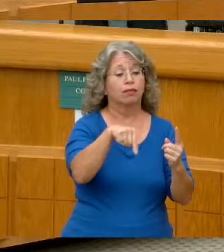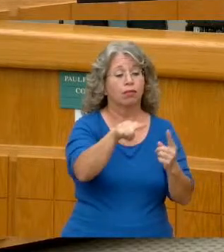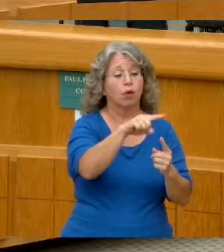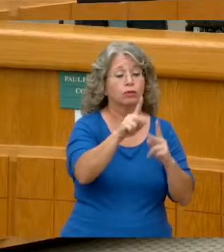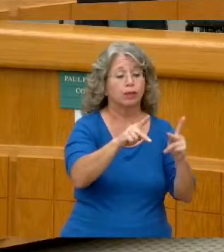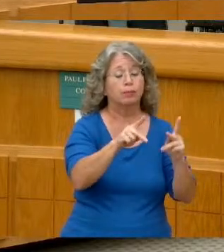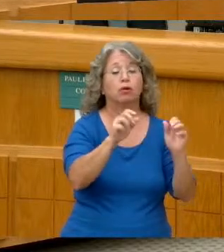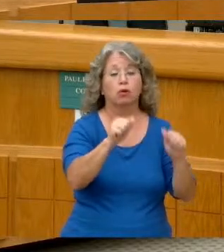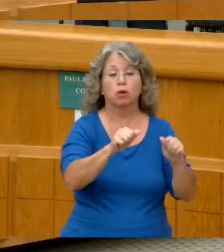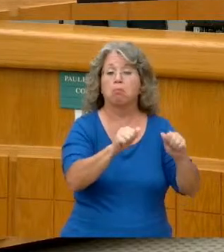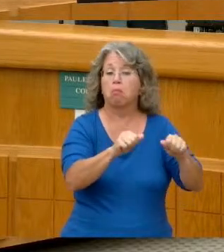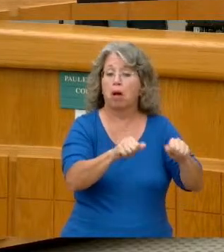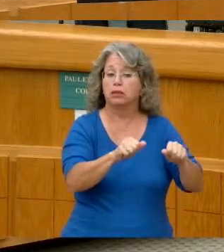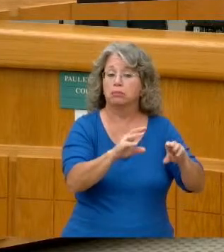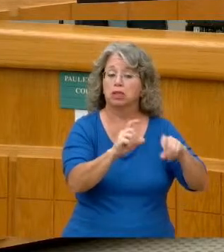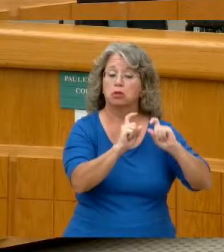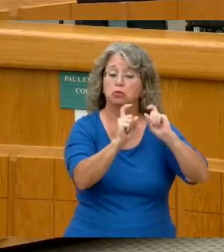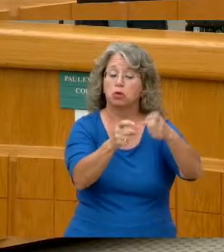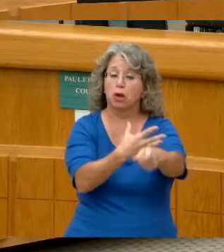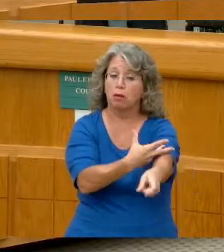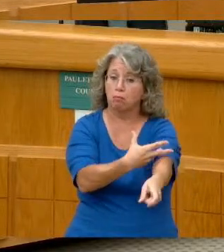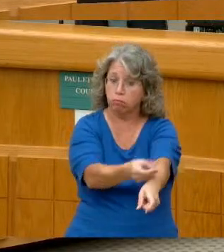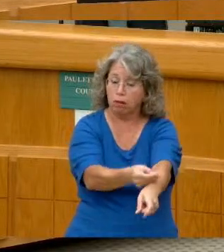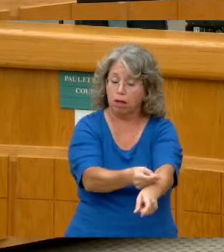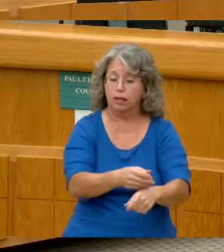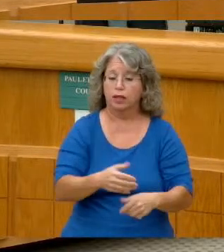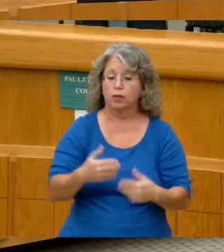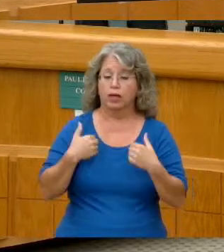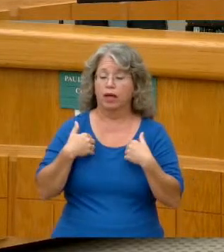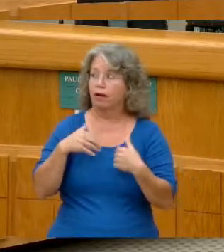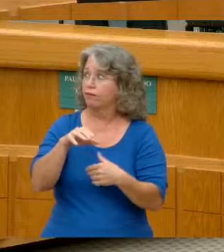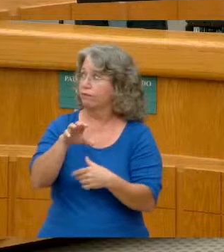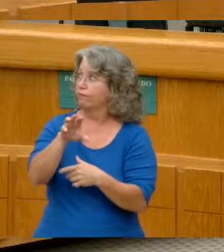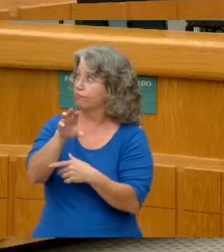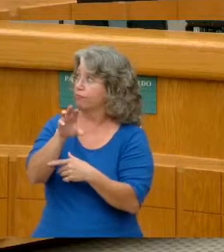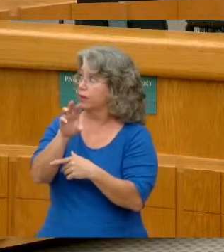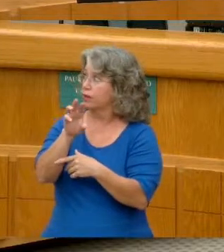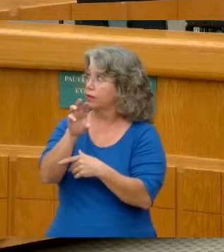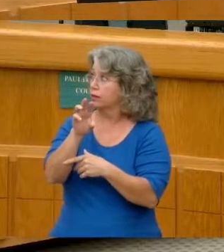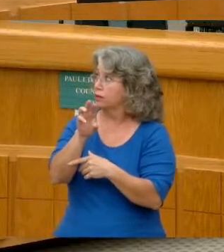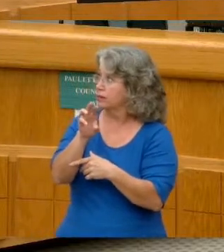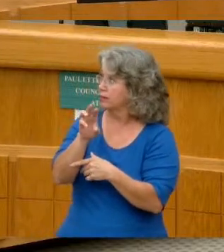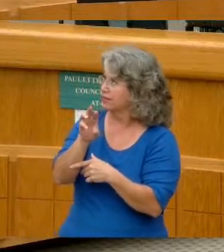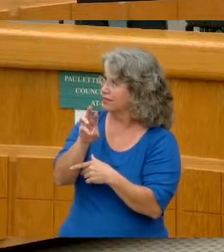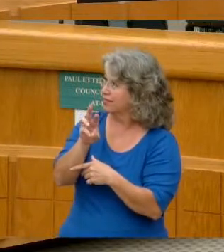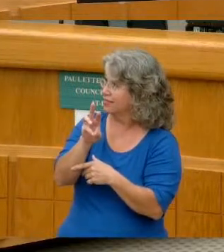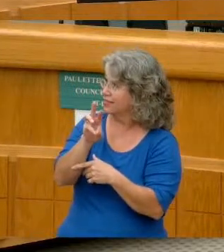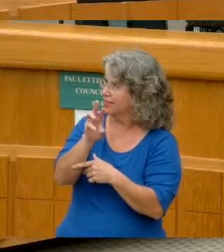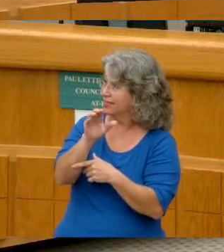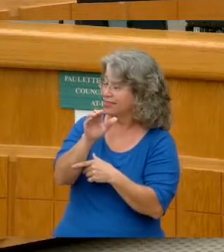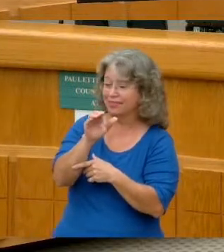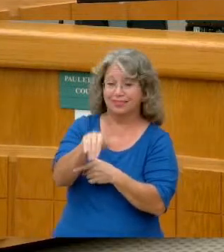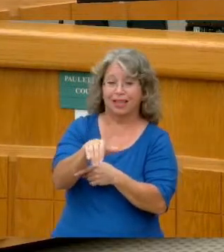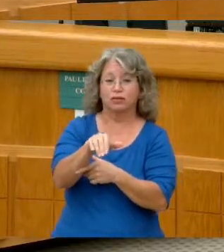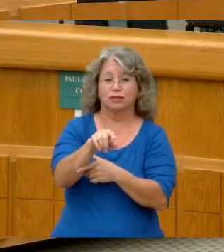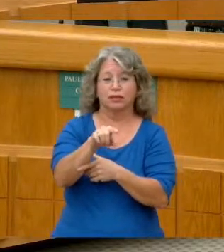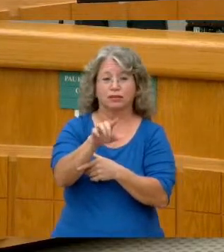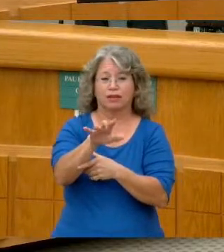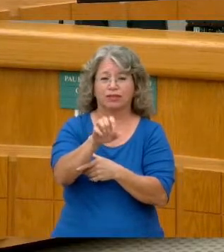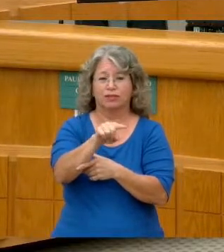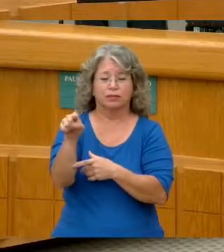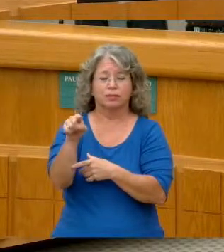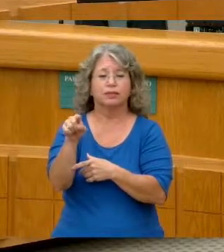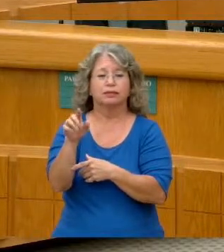and we have 6,454 active cases of COVID-19. The deaths to date are